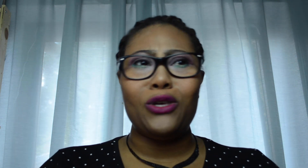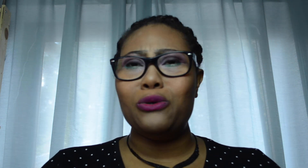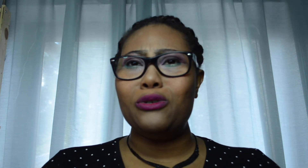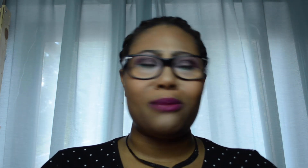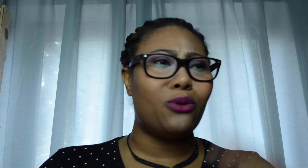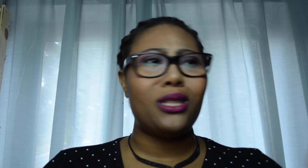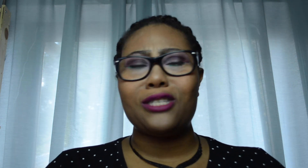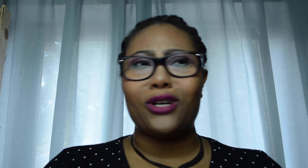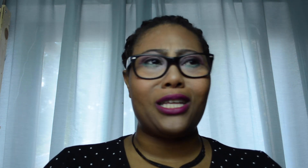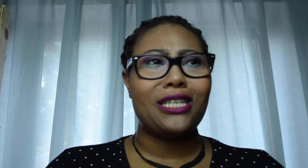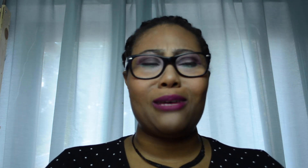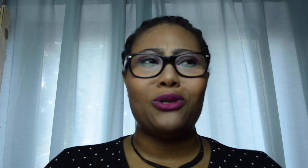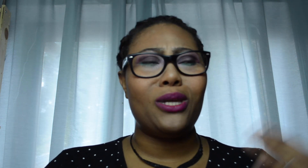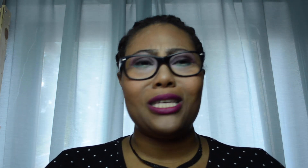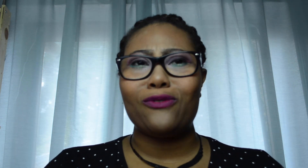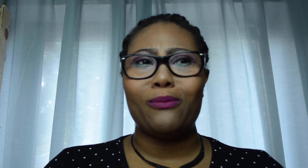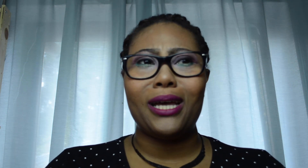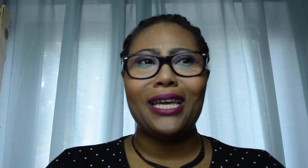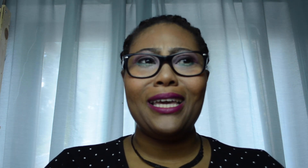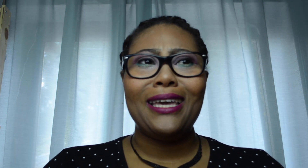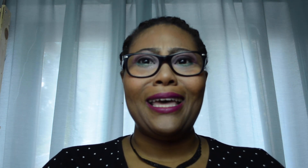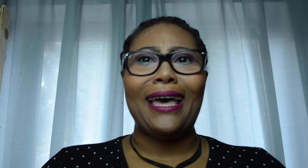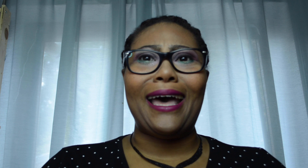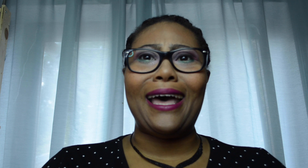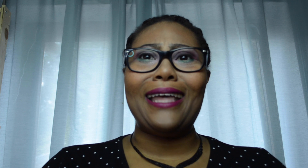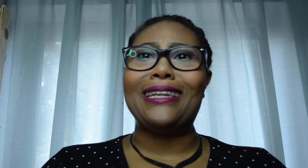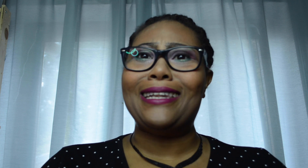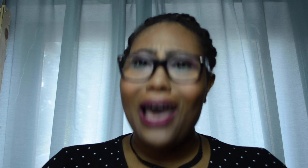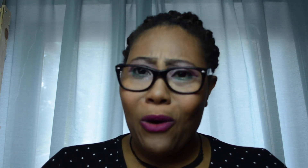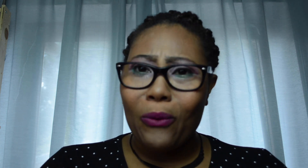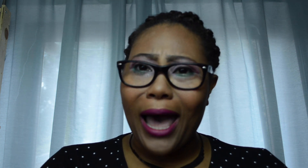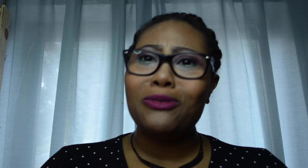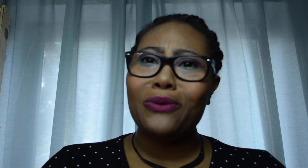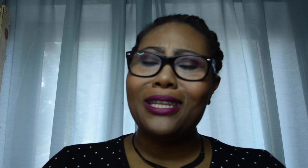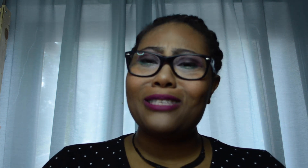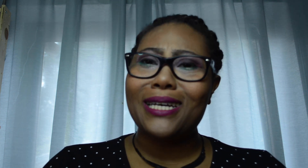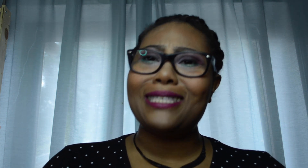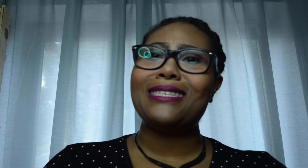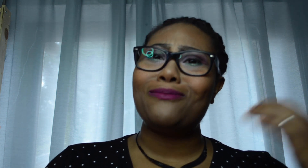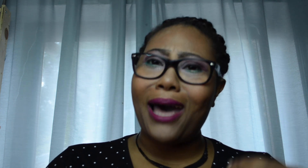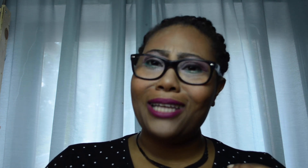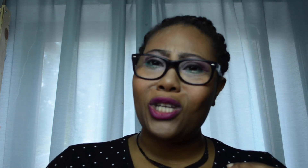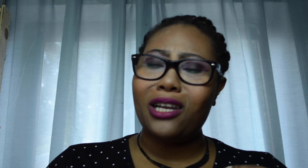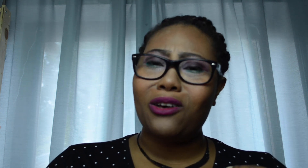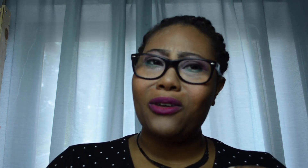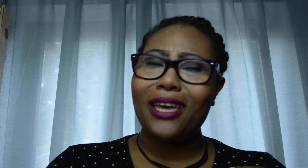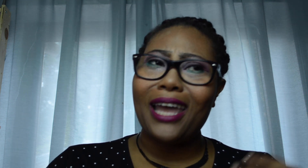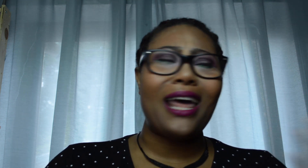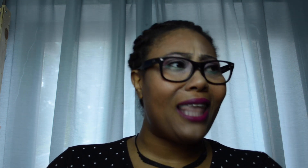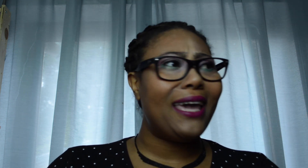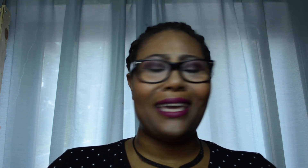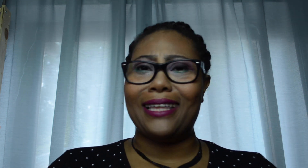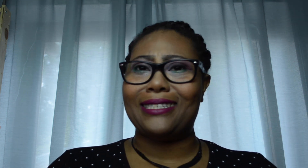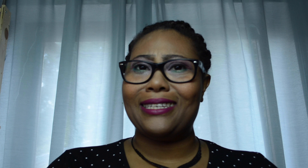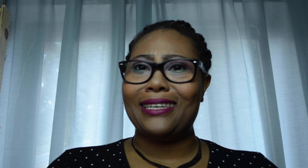for views, I'm doing this for clicks, I'm doing this for money. No, I'm doing this because this is my channel and